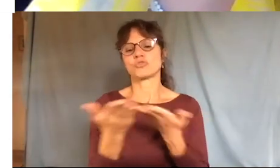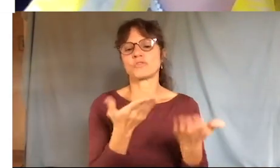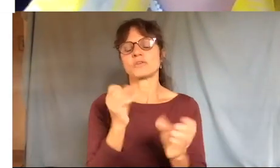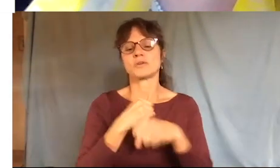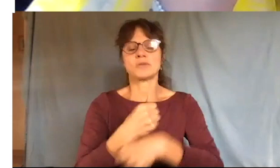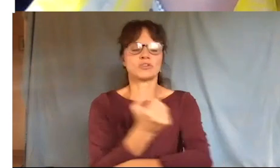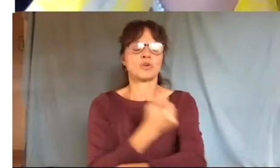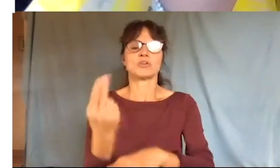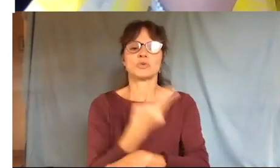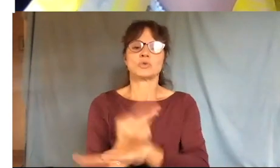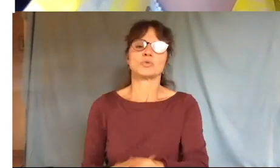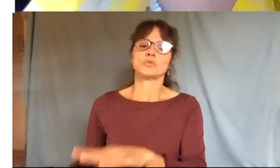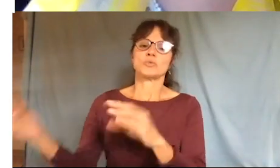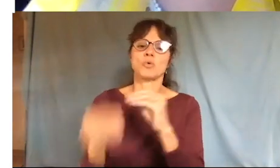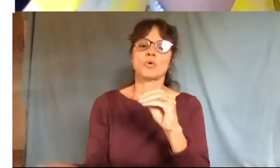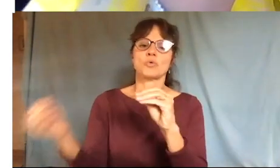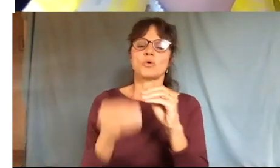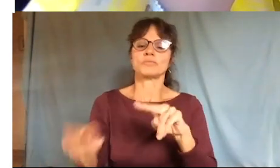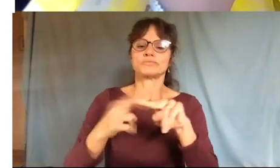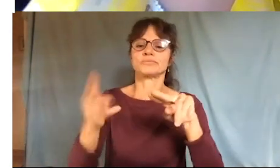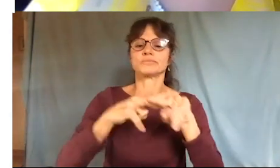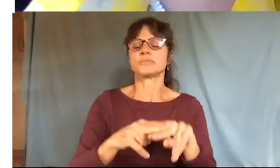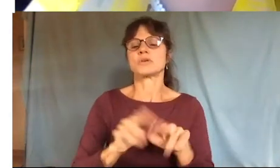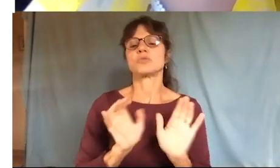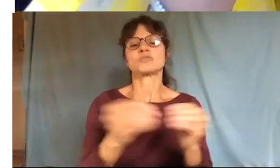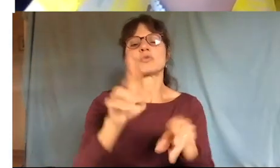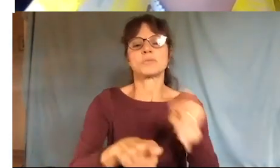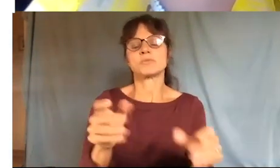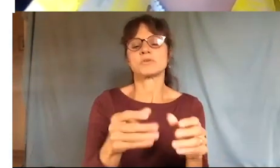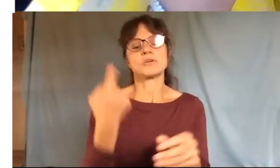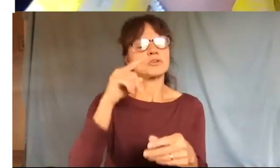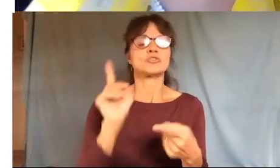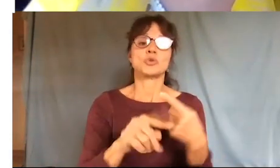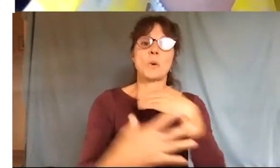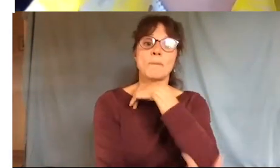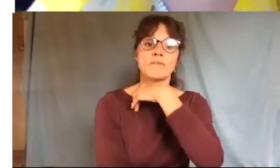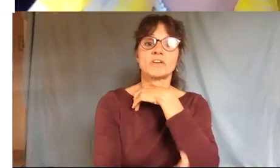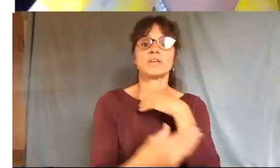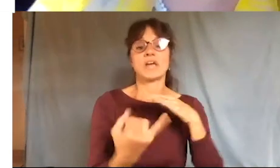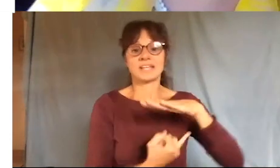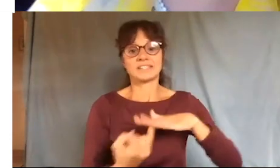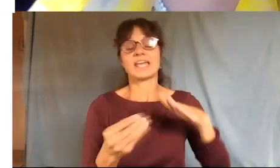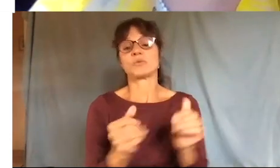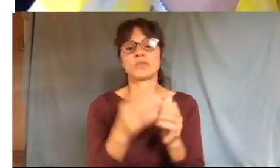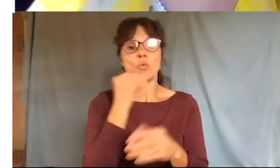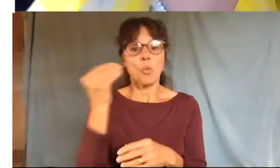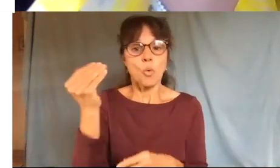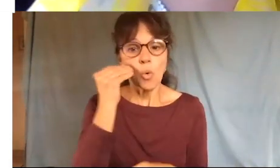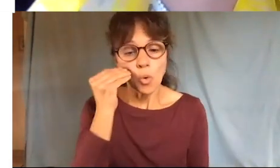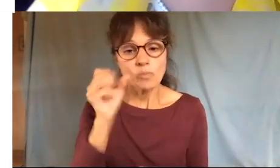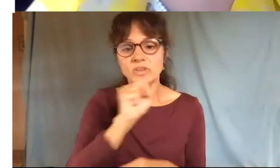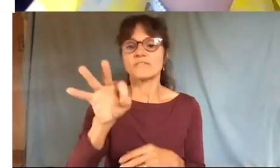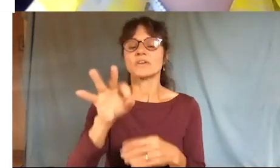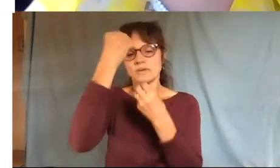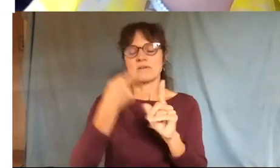and pushes more and more people toward poverty, homelessness, and isolation. The San Francisco data from